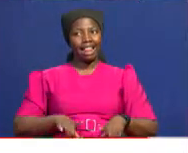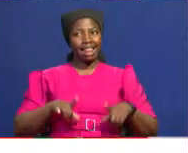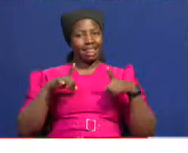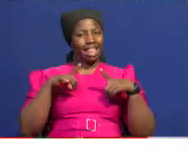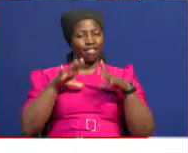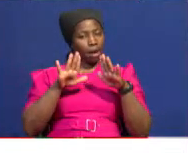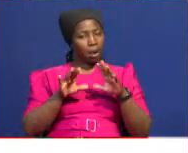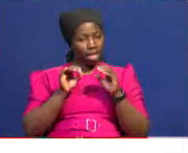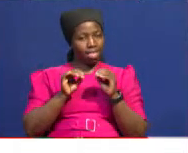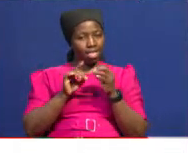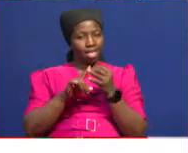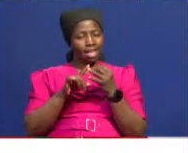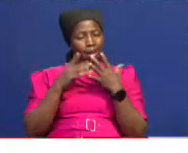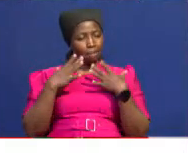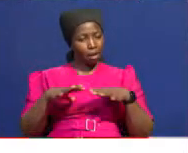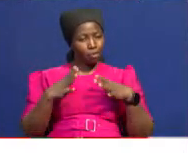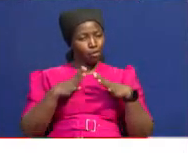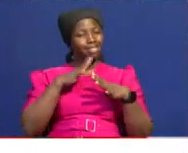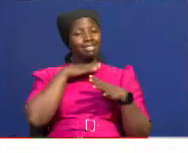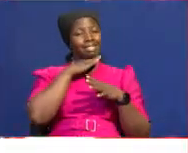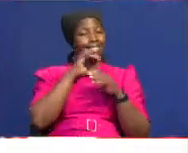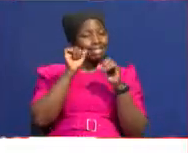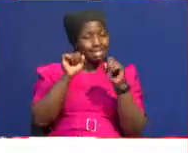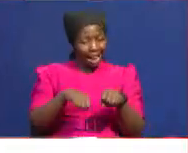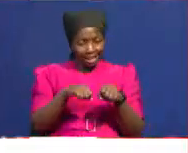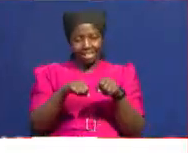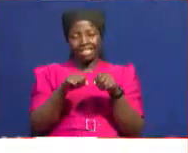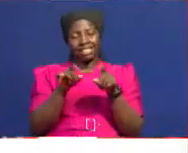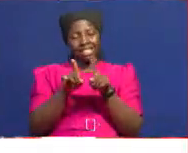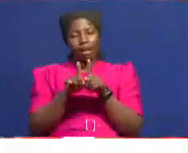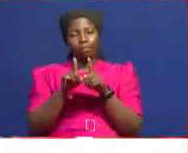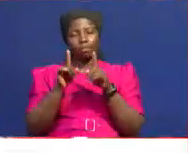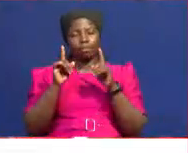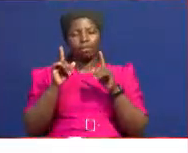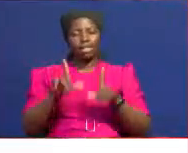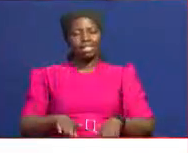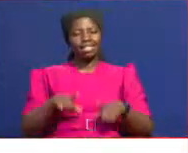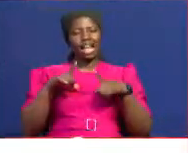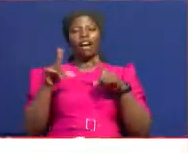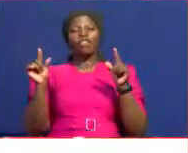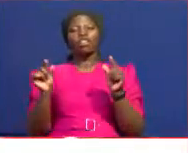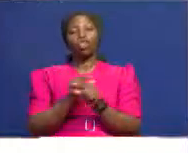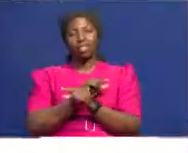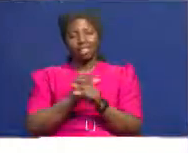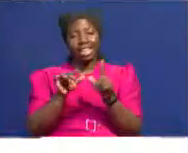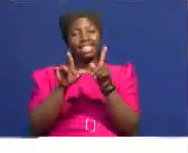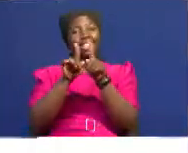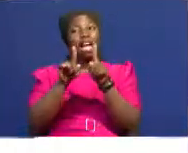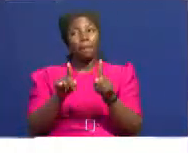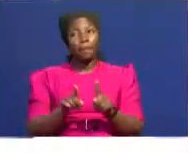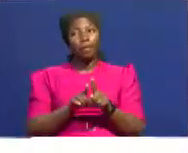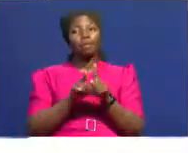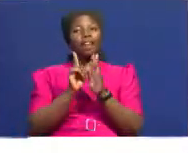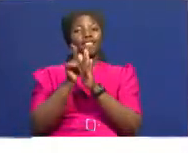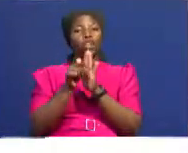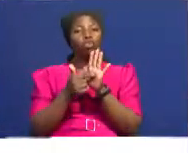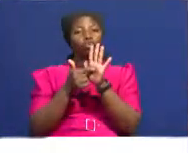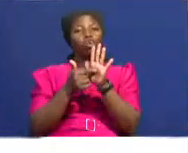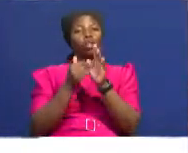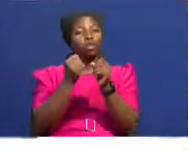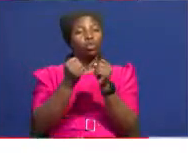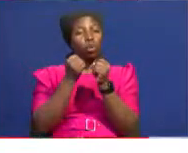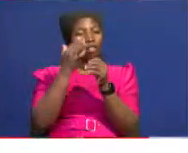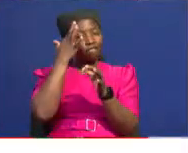humans are mortal, and life is short. A shared clip would further reveal the strong Christian faith that the